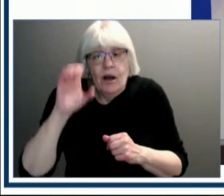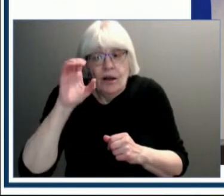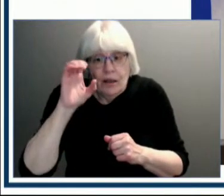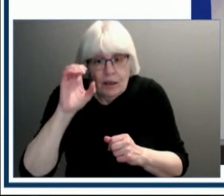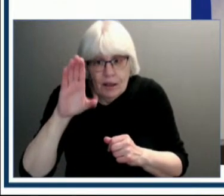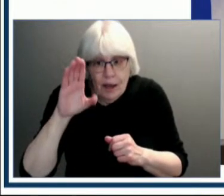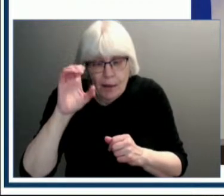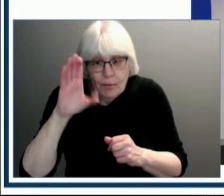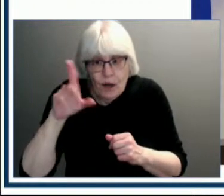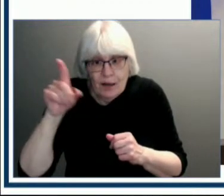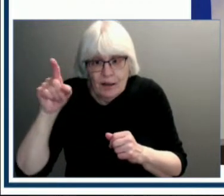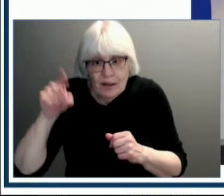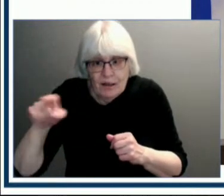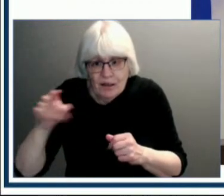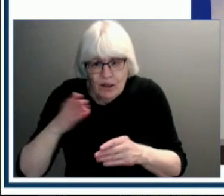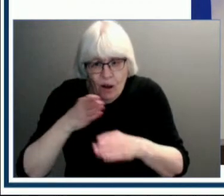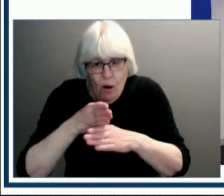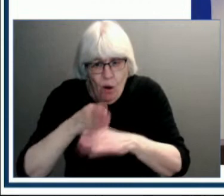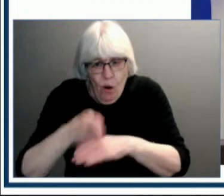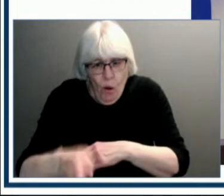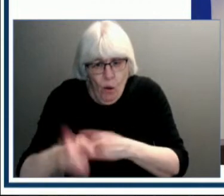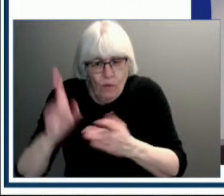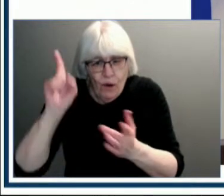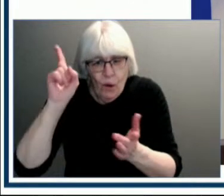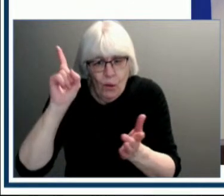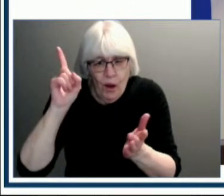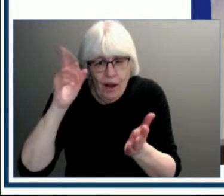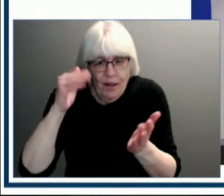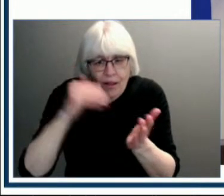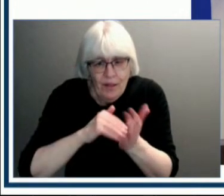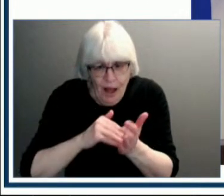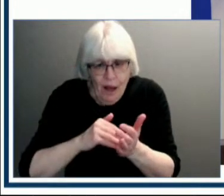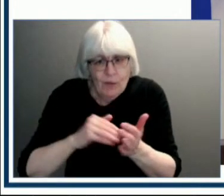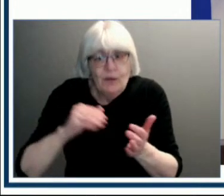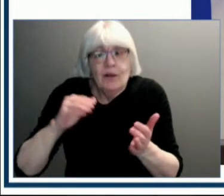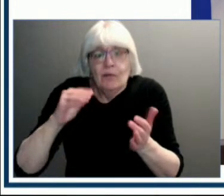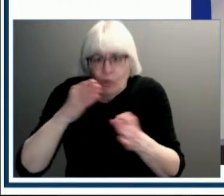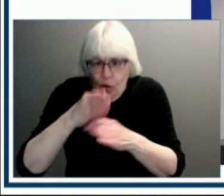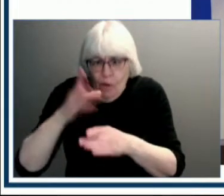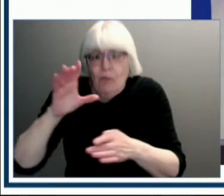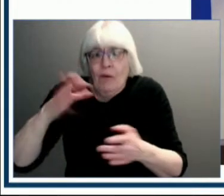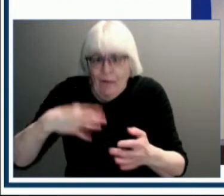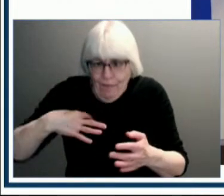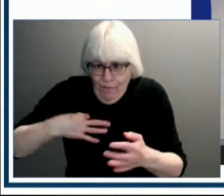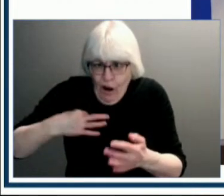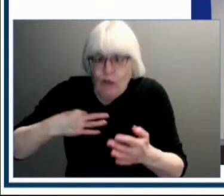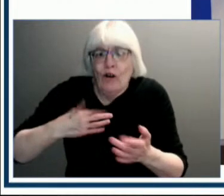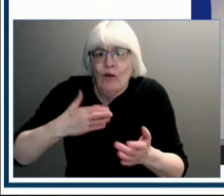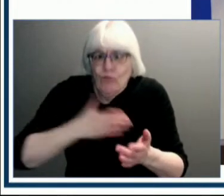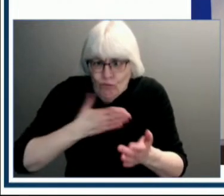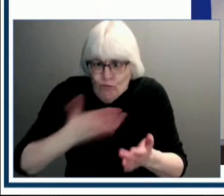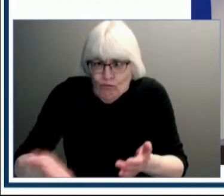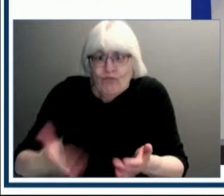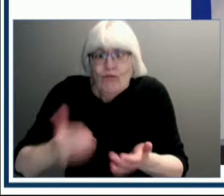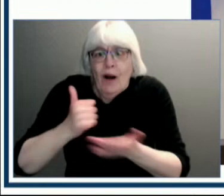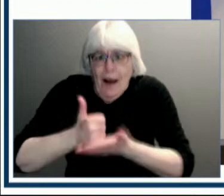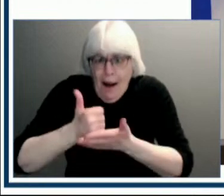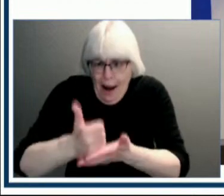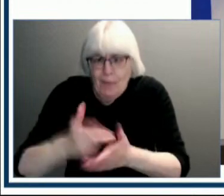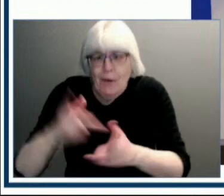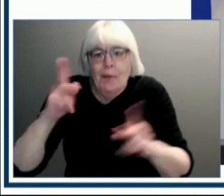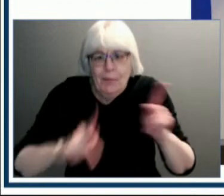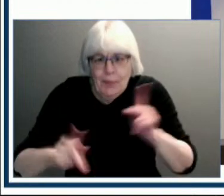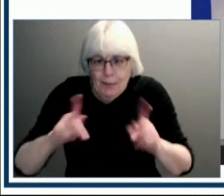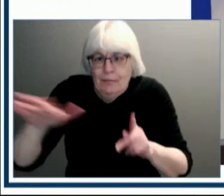people that have kind of raised their hand up and said they want to help out and are able to help out. So I'm not really